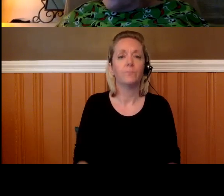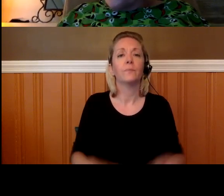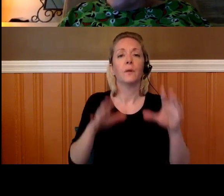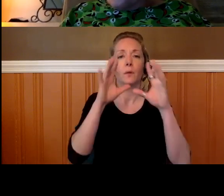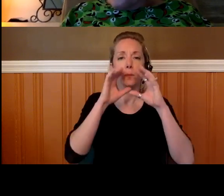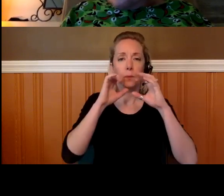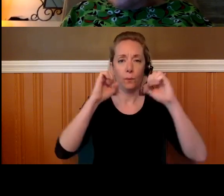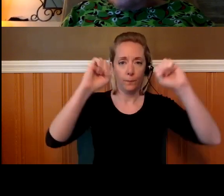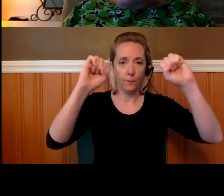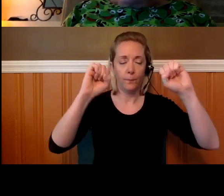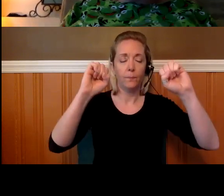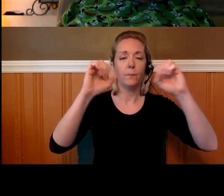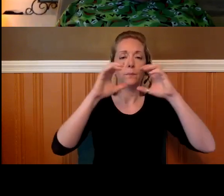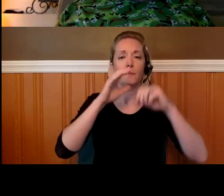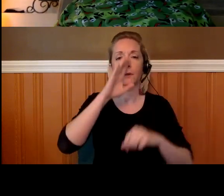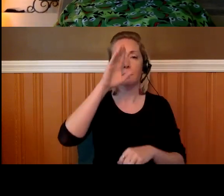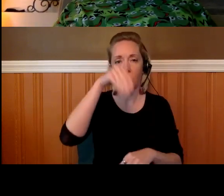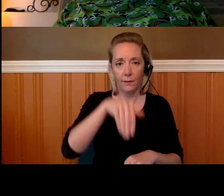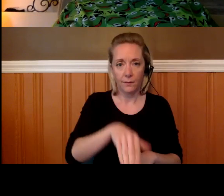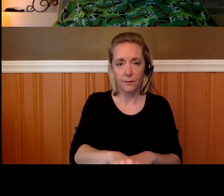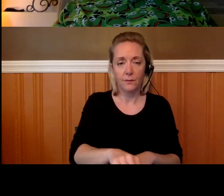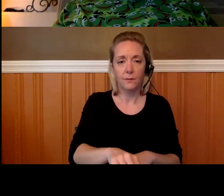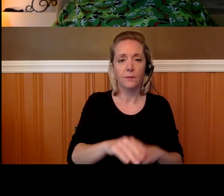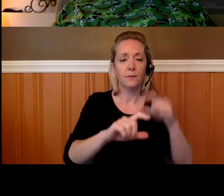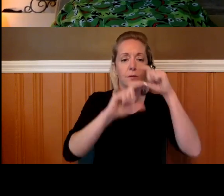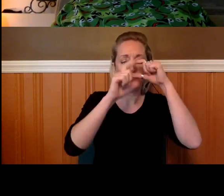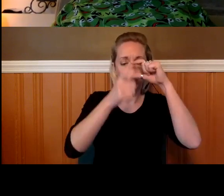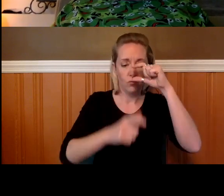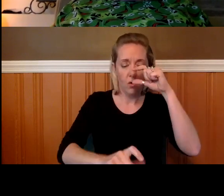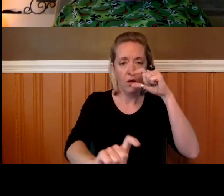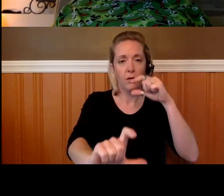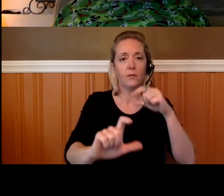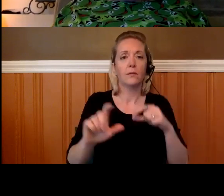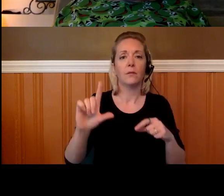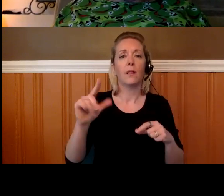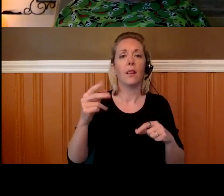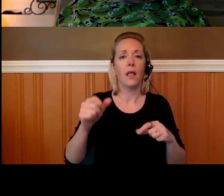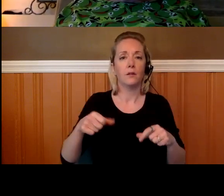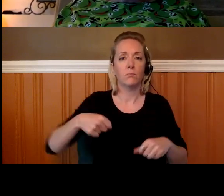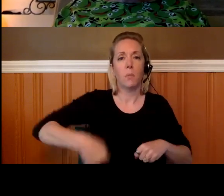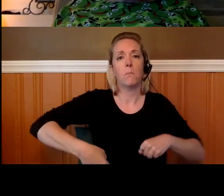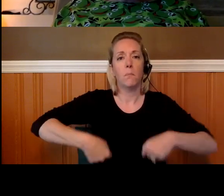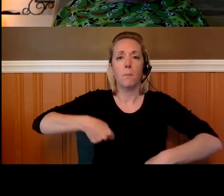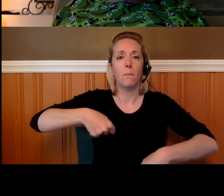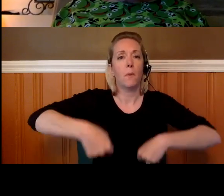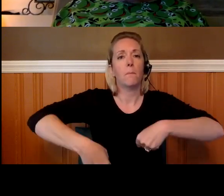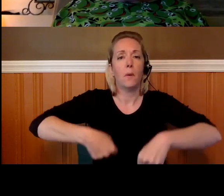Tusks, trunk, tusks, legs, trunk,